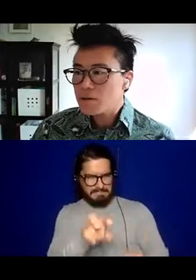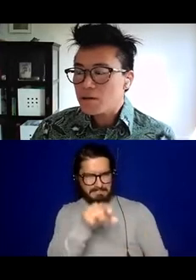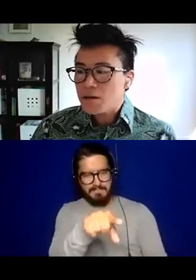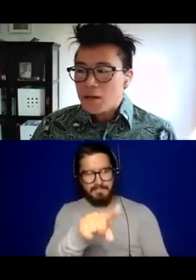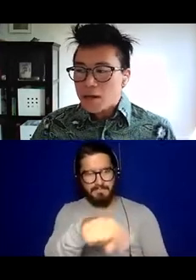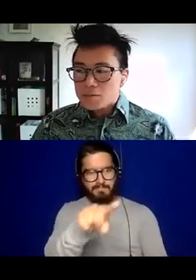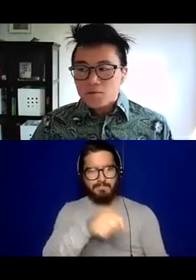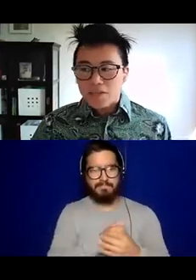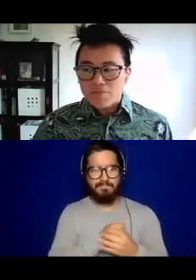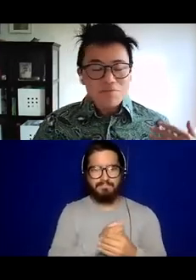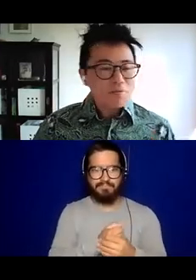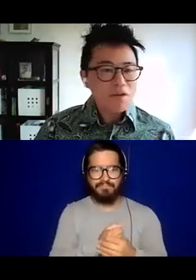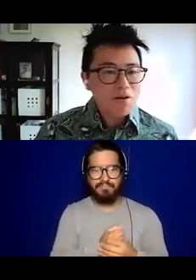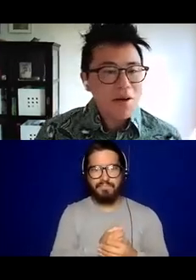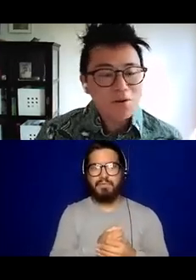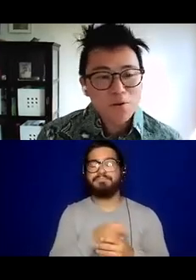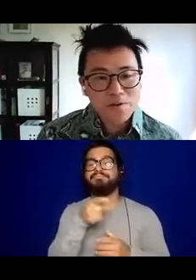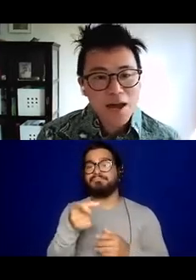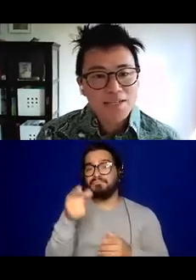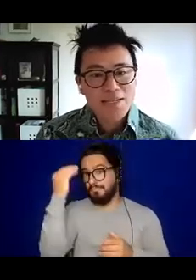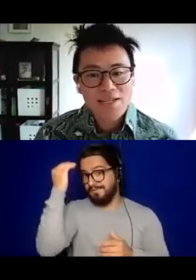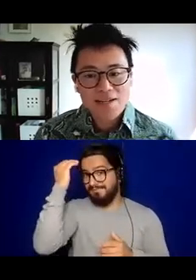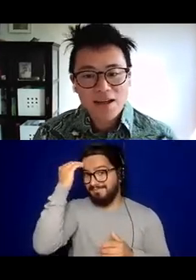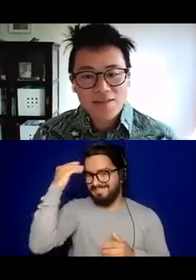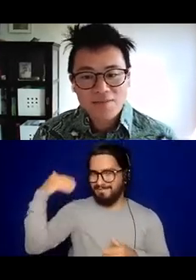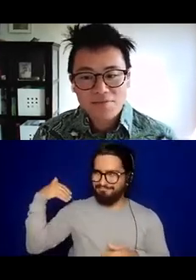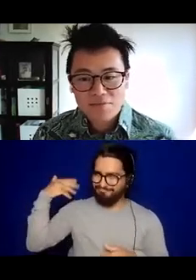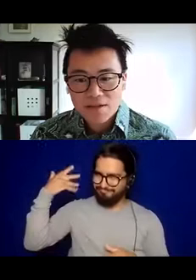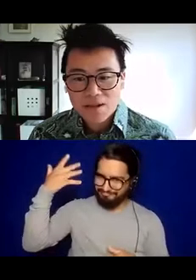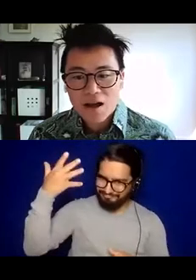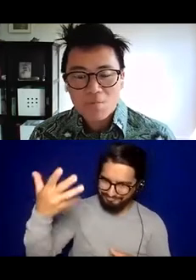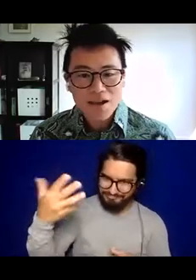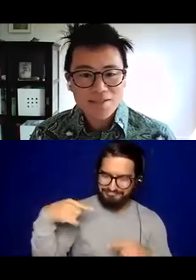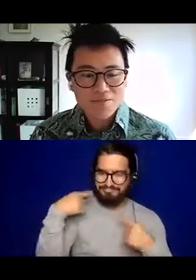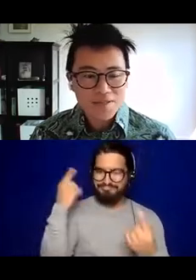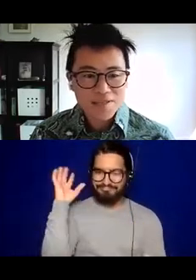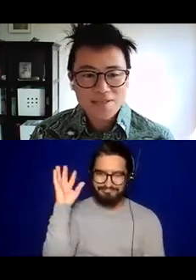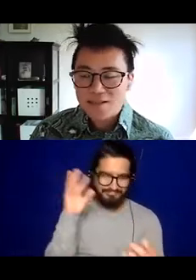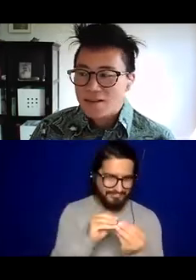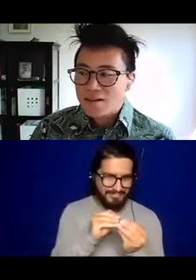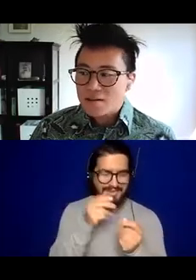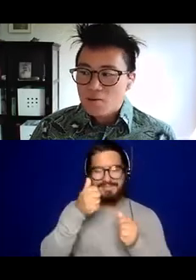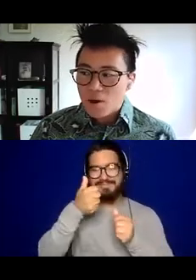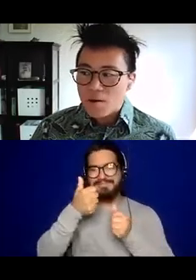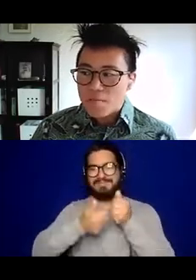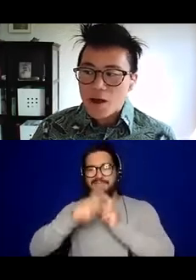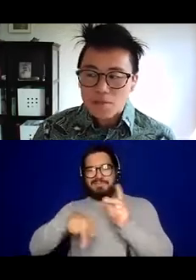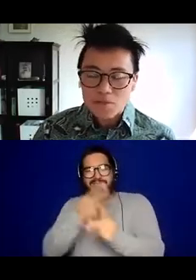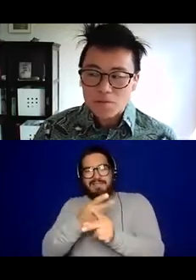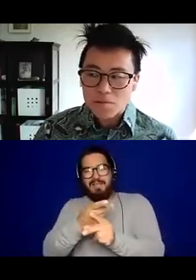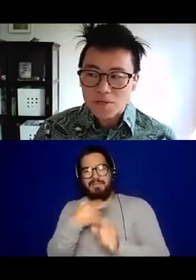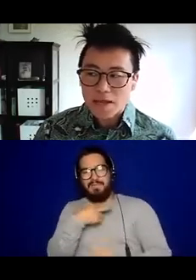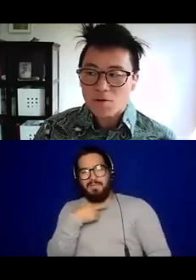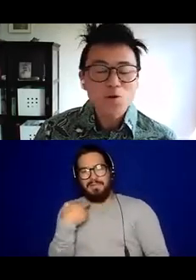Also, so given what we know about who was impacted and the kinds of risks, how